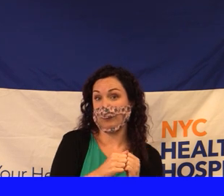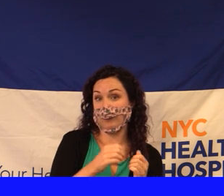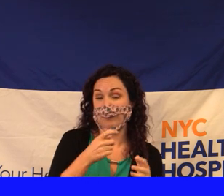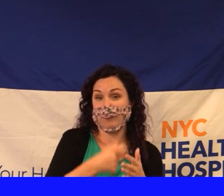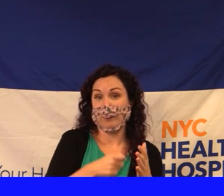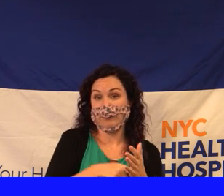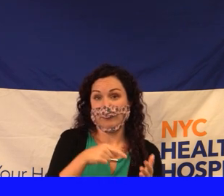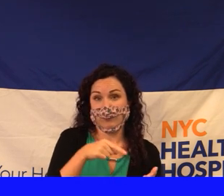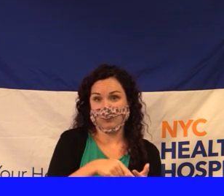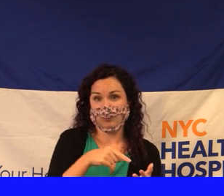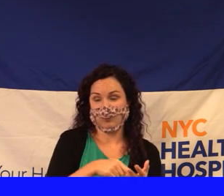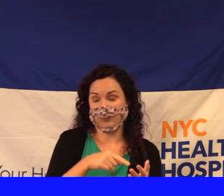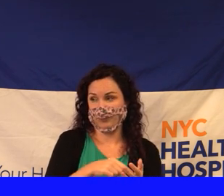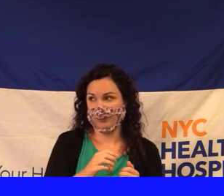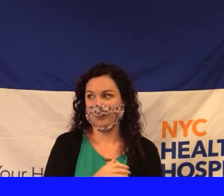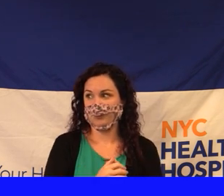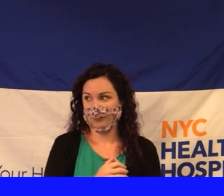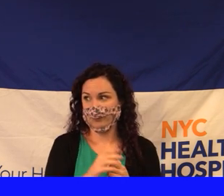due diligence.